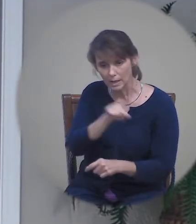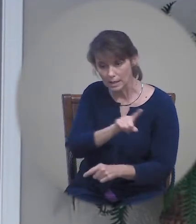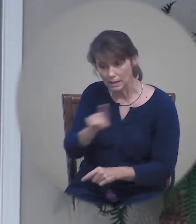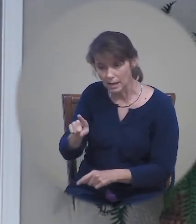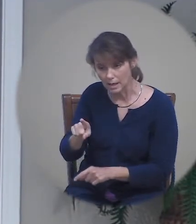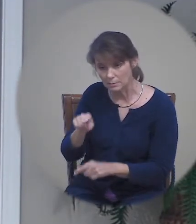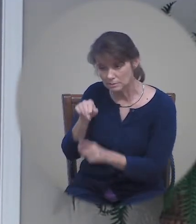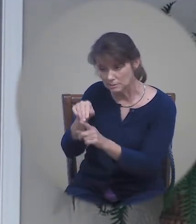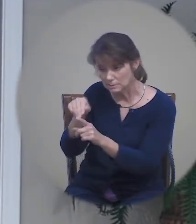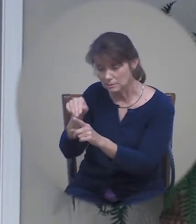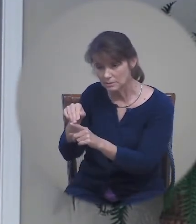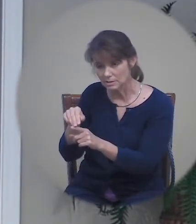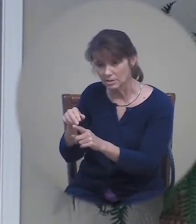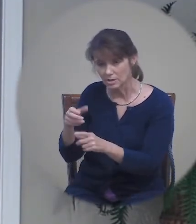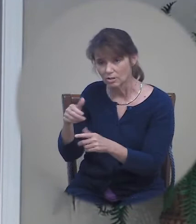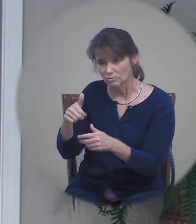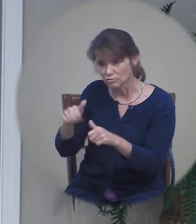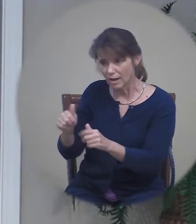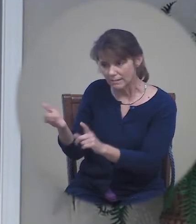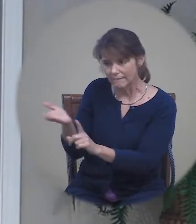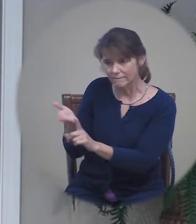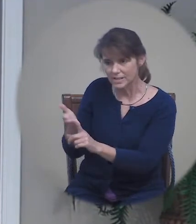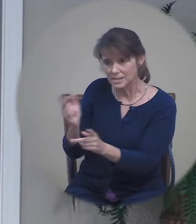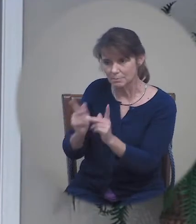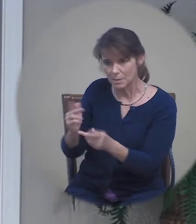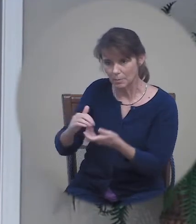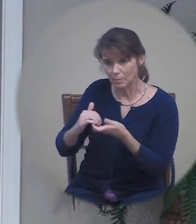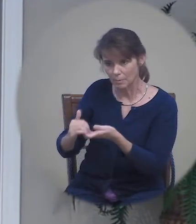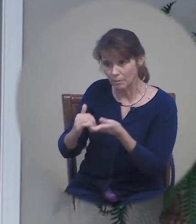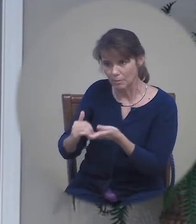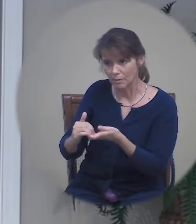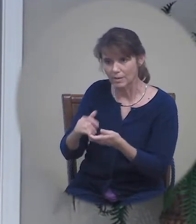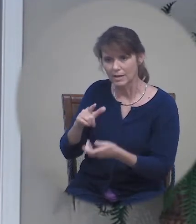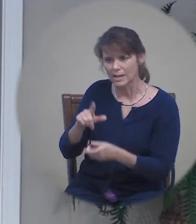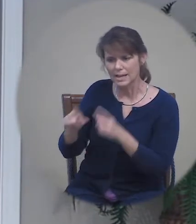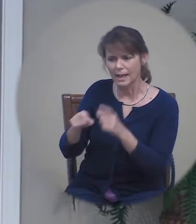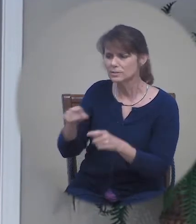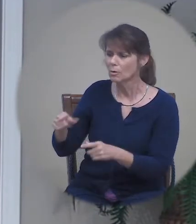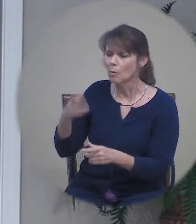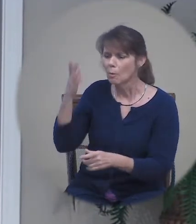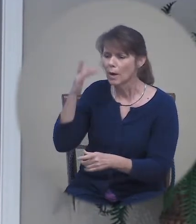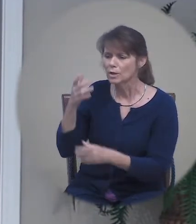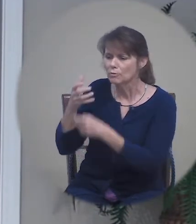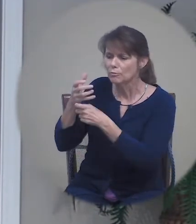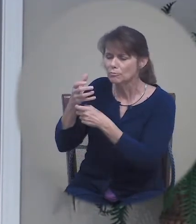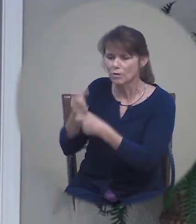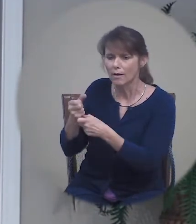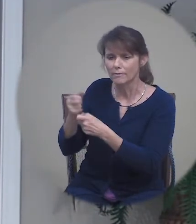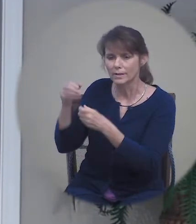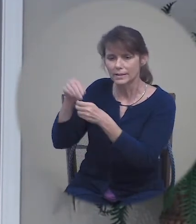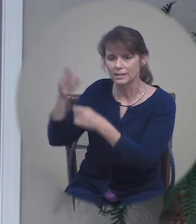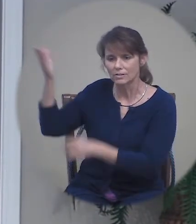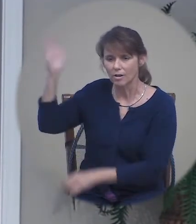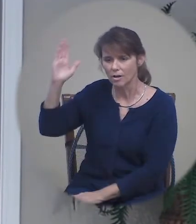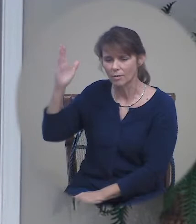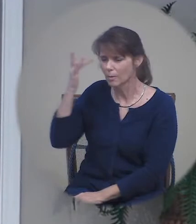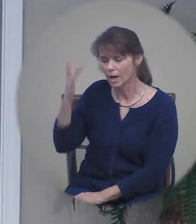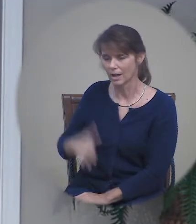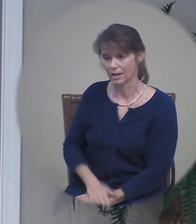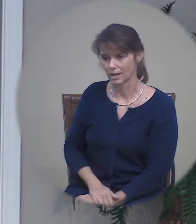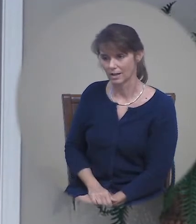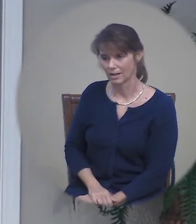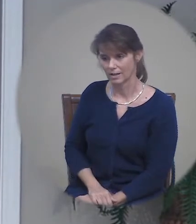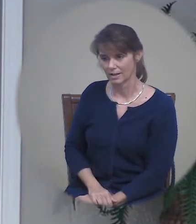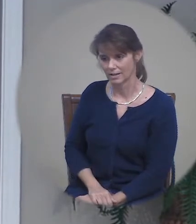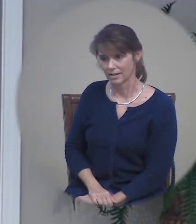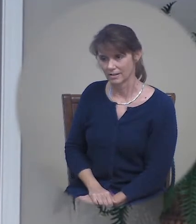question, and it's an interesting question for us. And I ran across this quote that I think is kind of just very insightful. He says, our